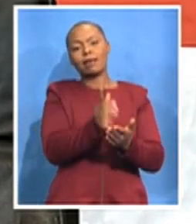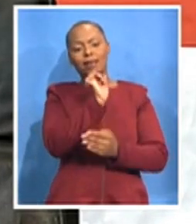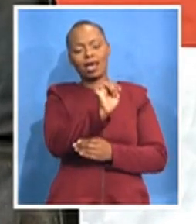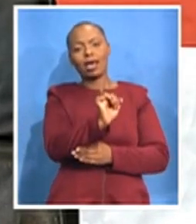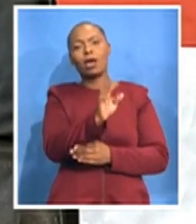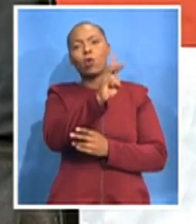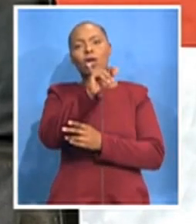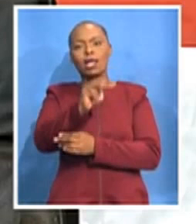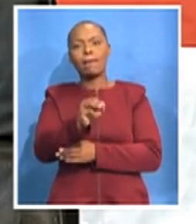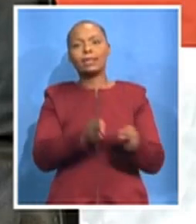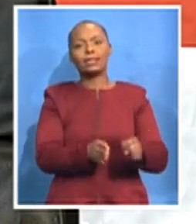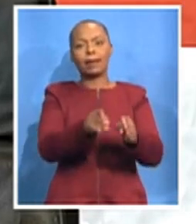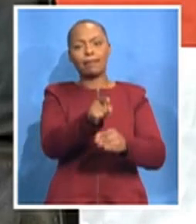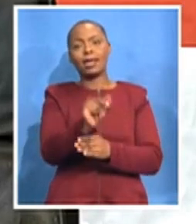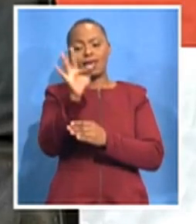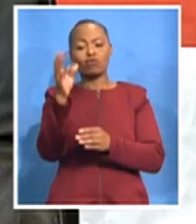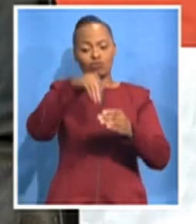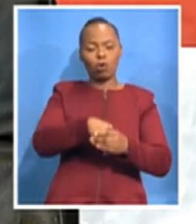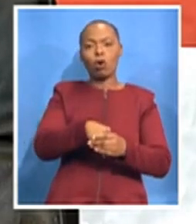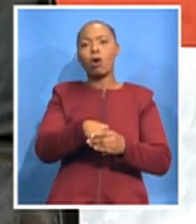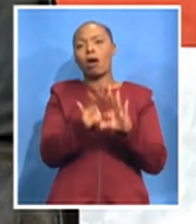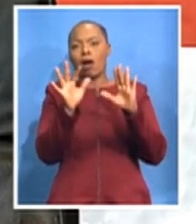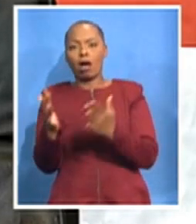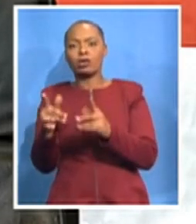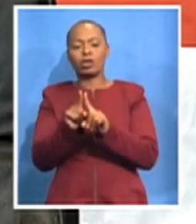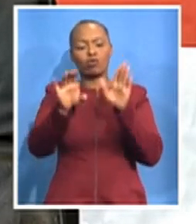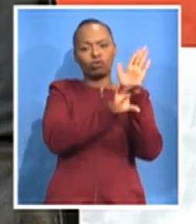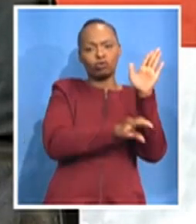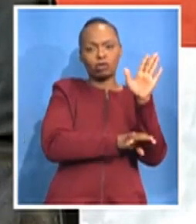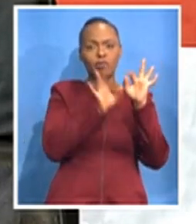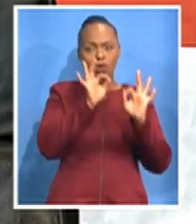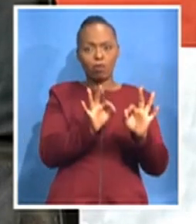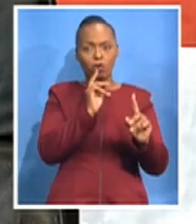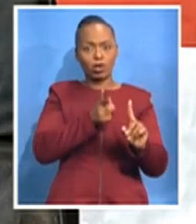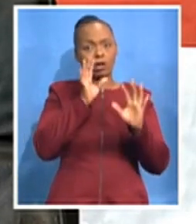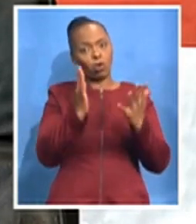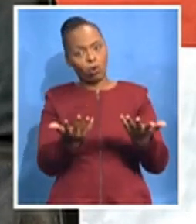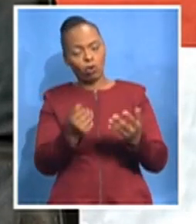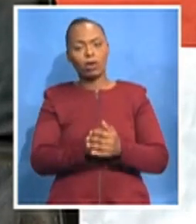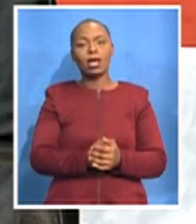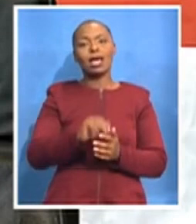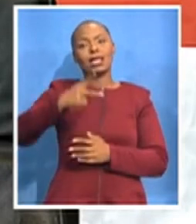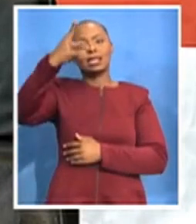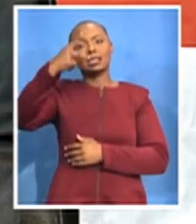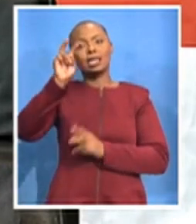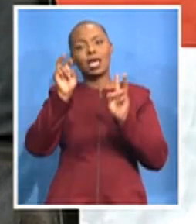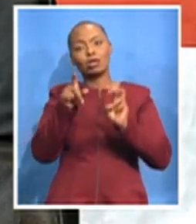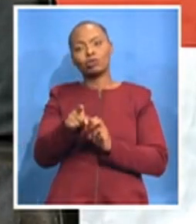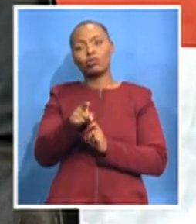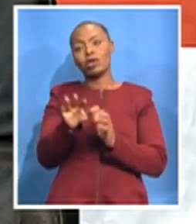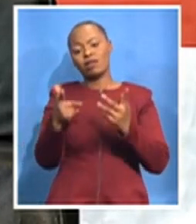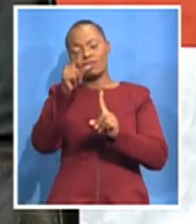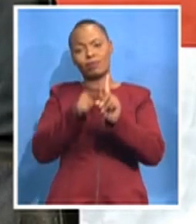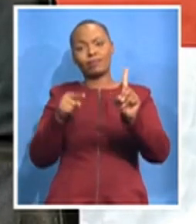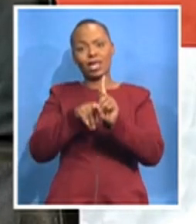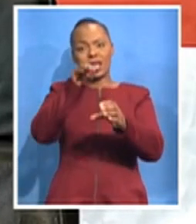involvement constitute improper conduct. And the next issue was whether Minister Mokonyane was involved in irregularities in the building of